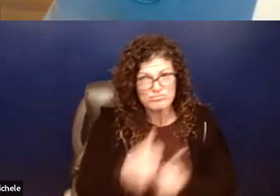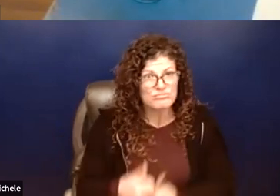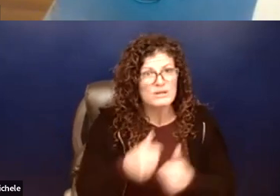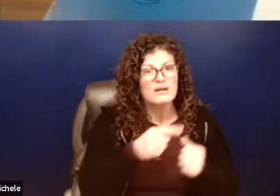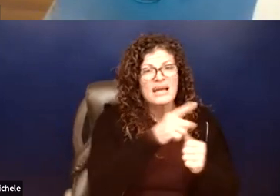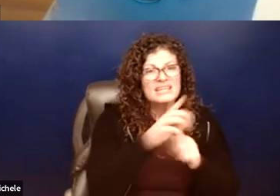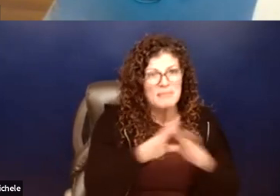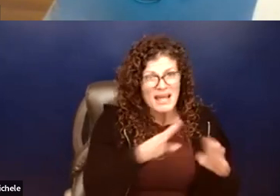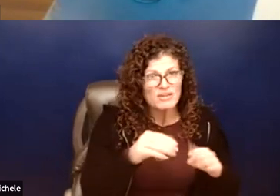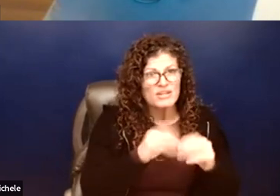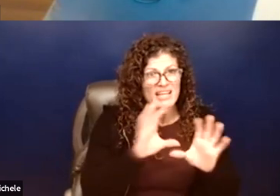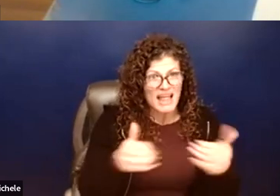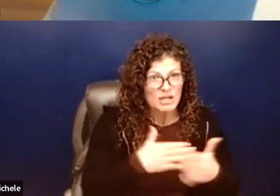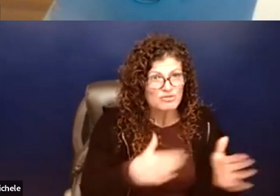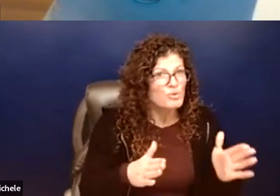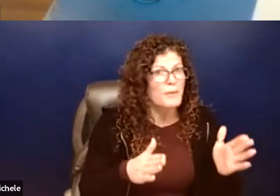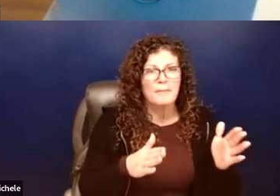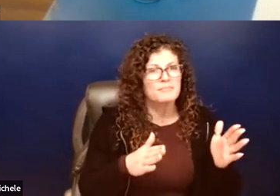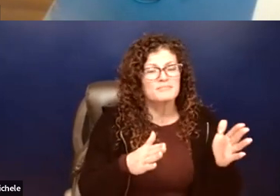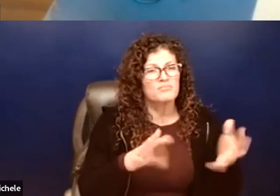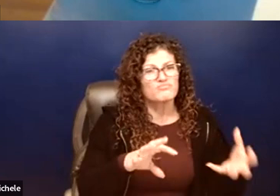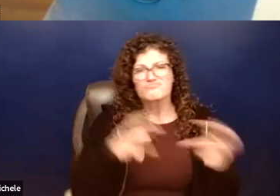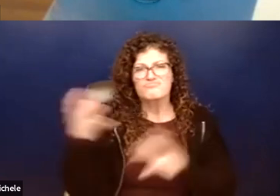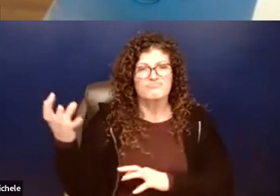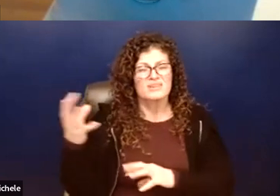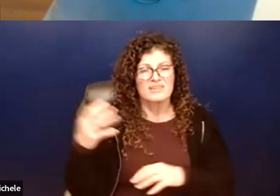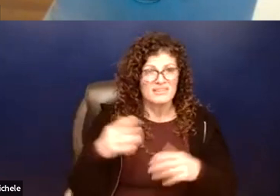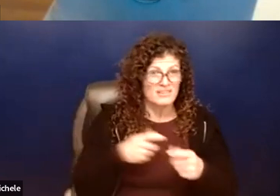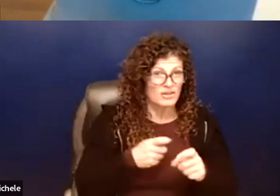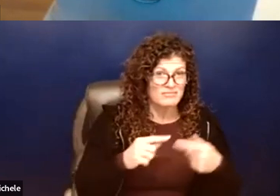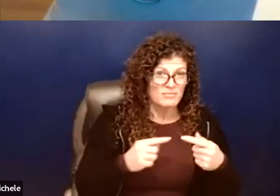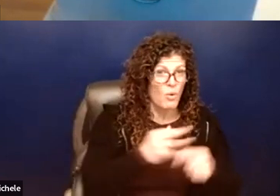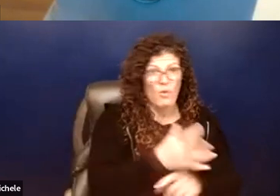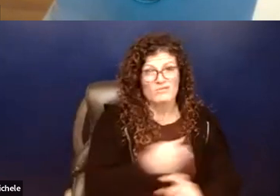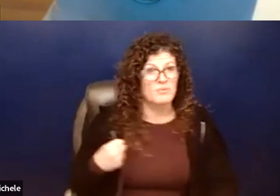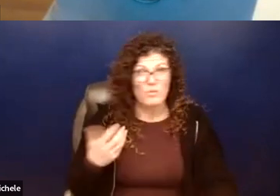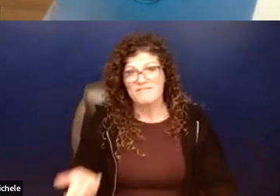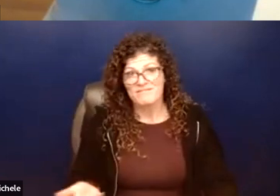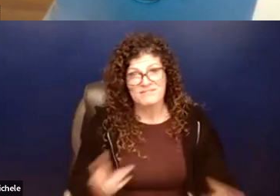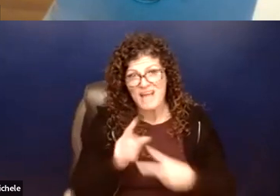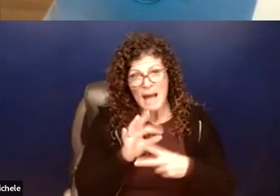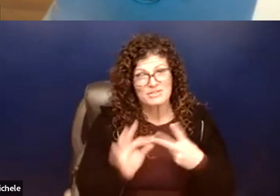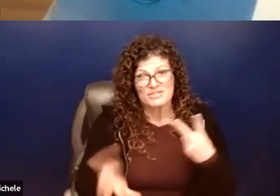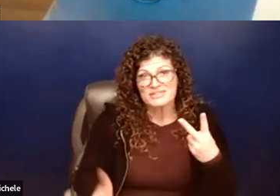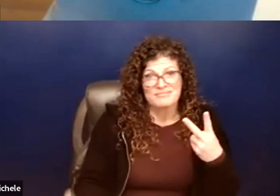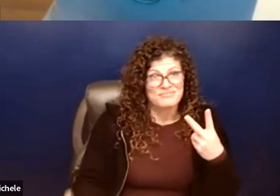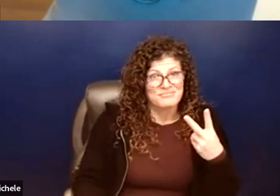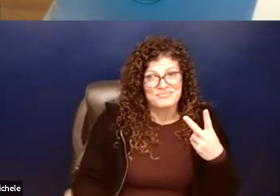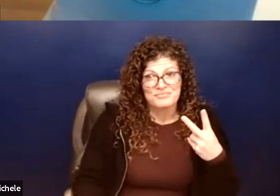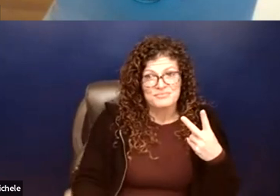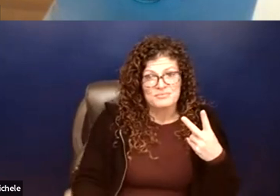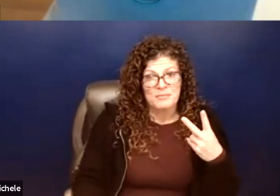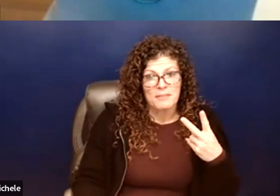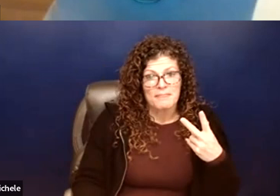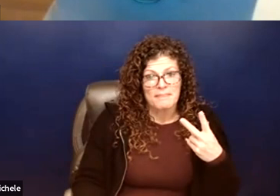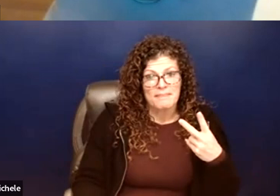classrooms increasing to the detriment of everyone, including himself, or take him out. What I would like to also